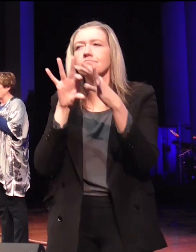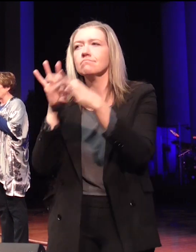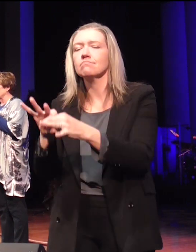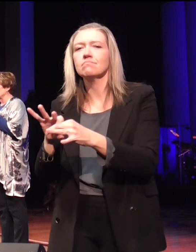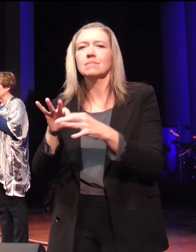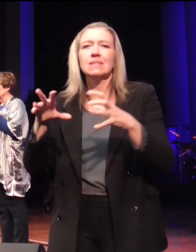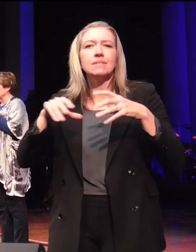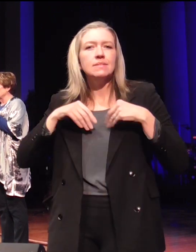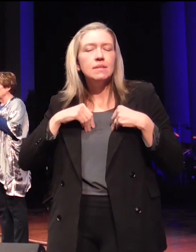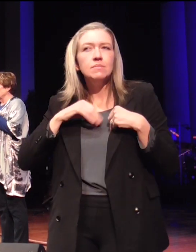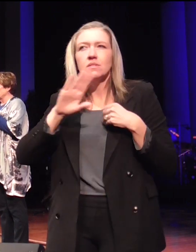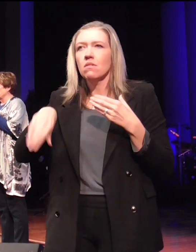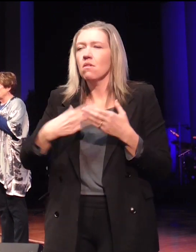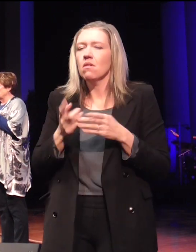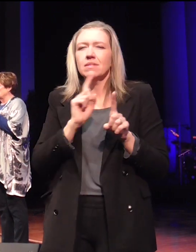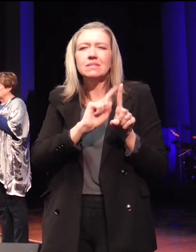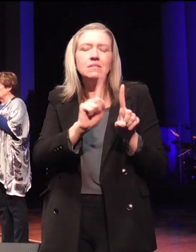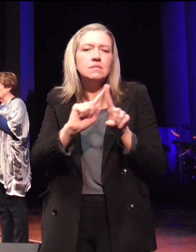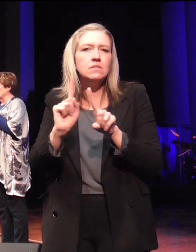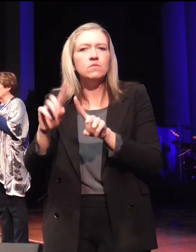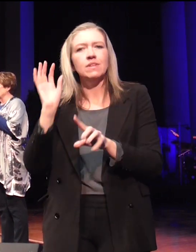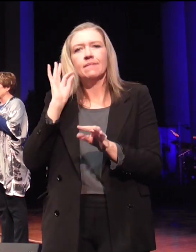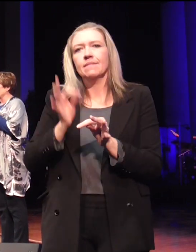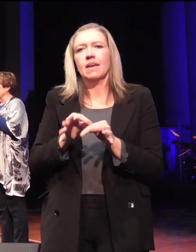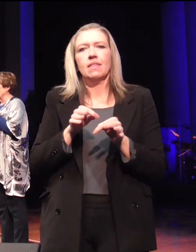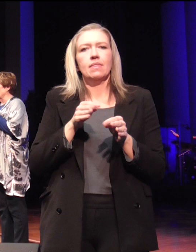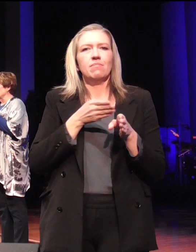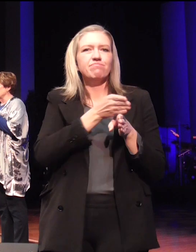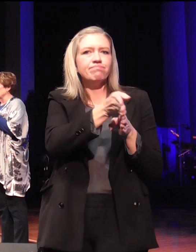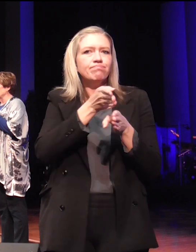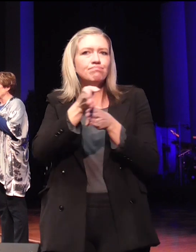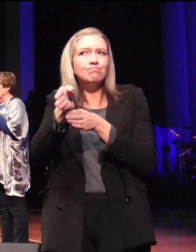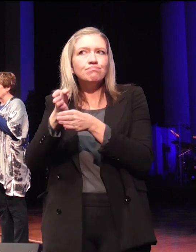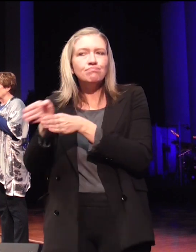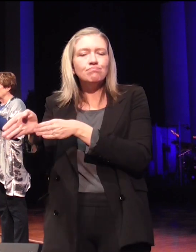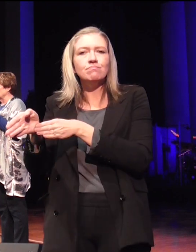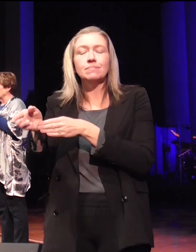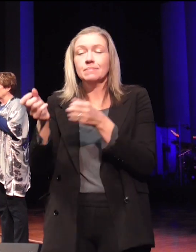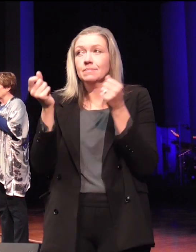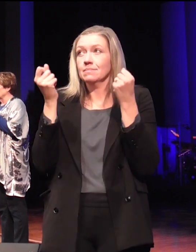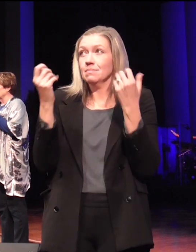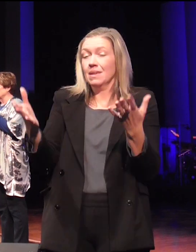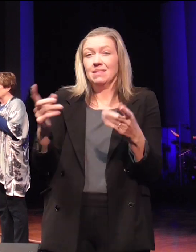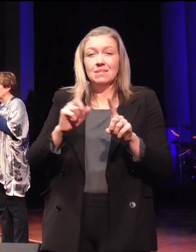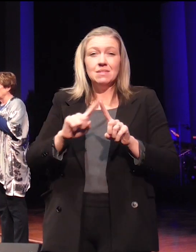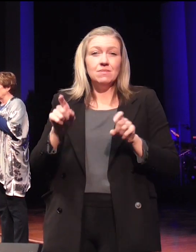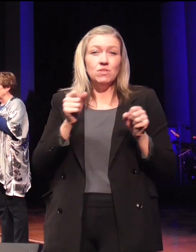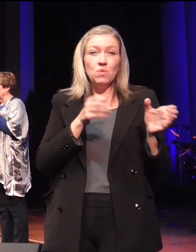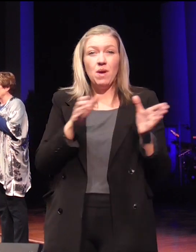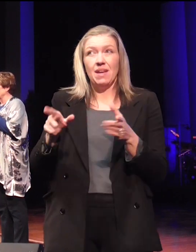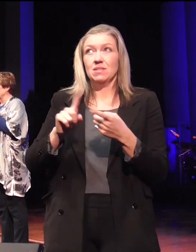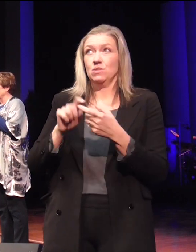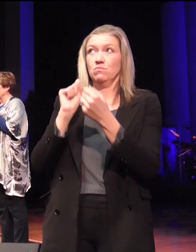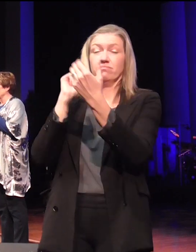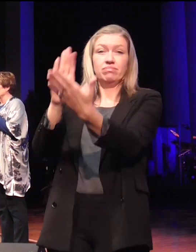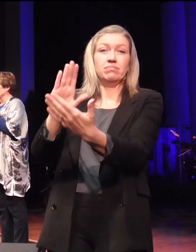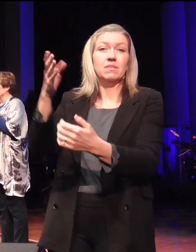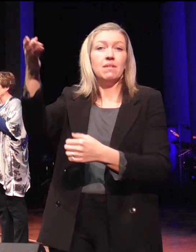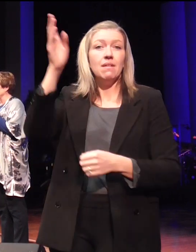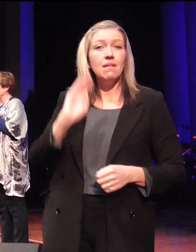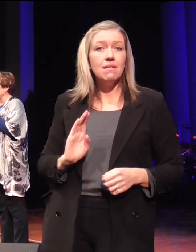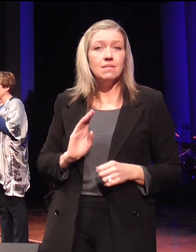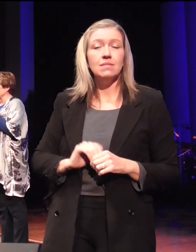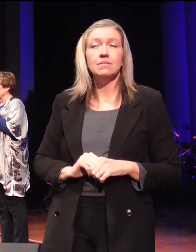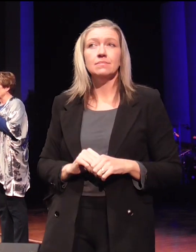faith paths, knowing that there are many ways to God, and I'm